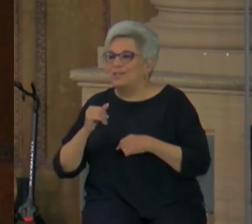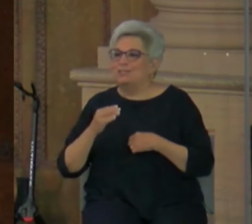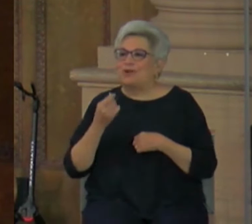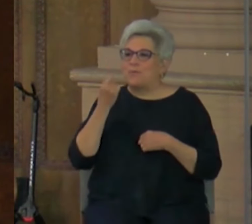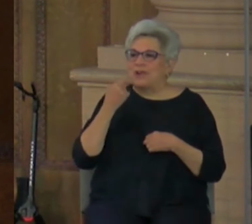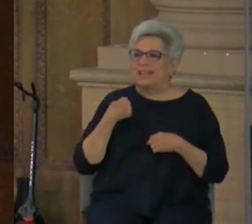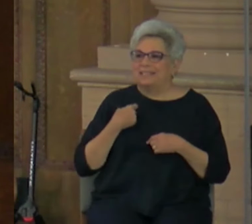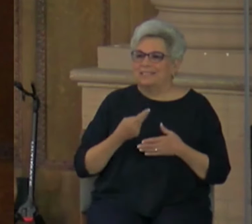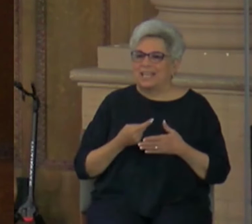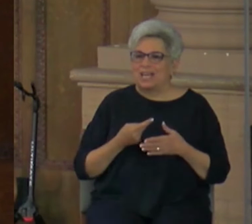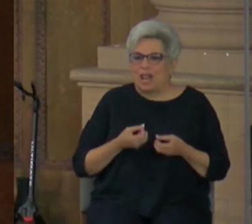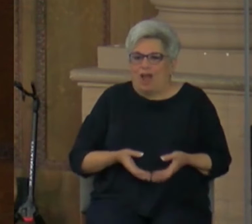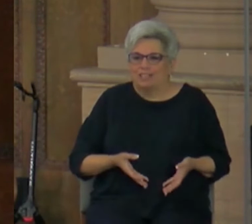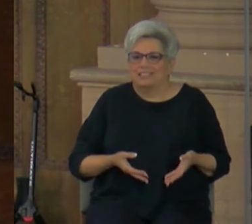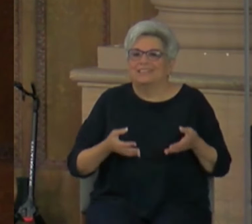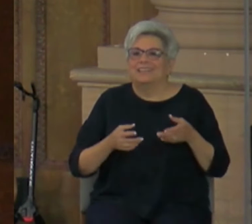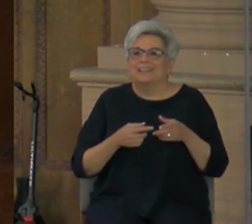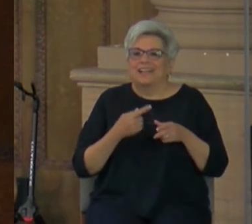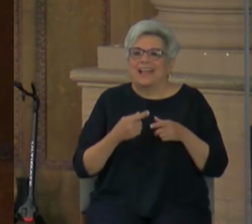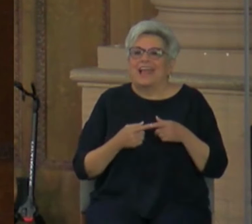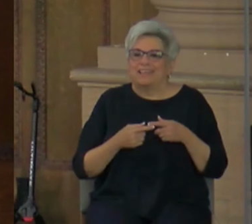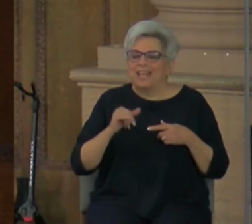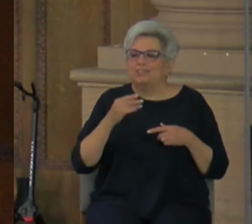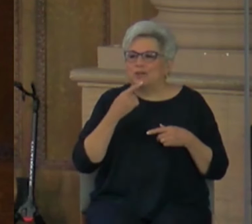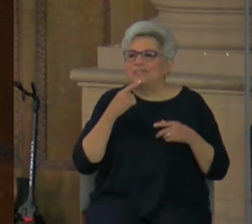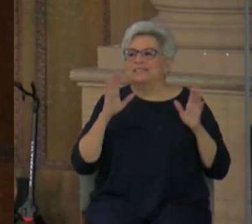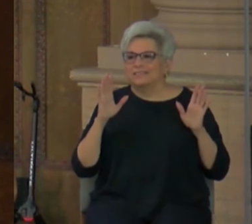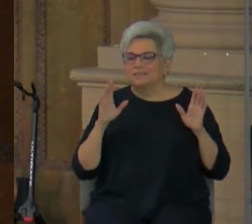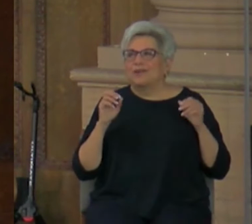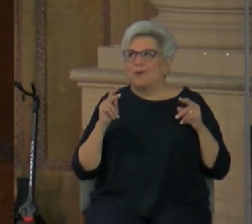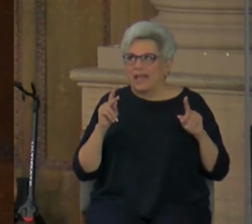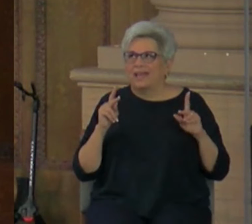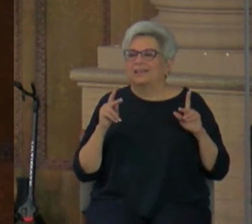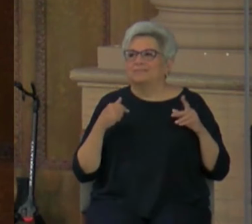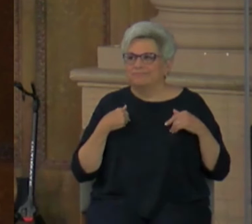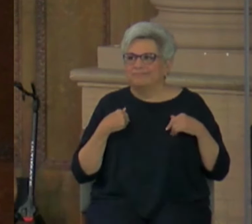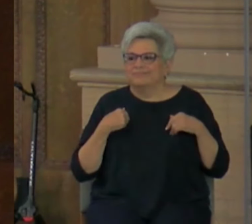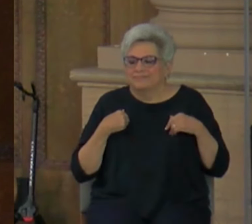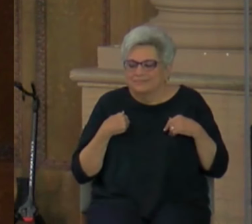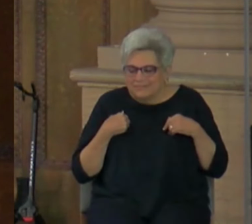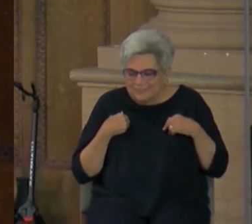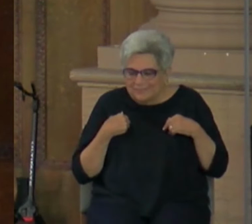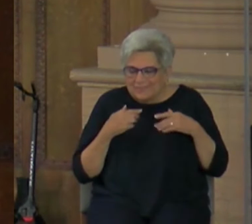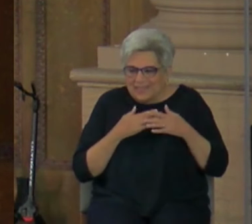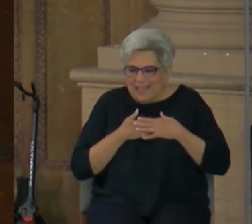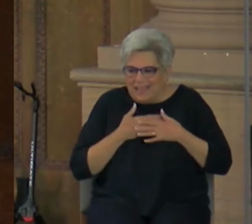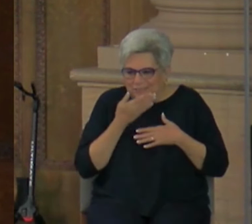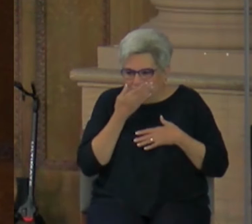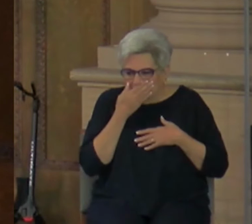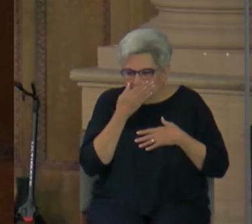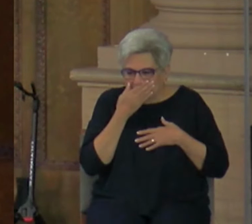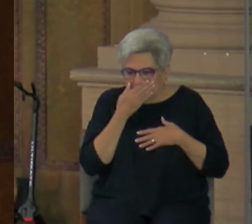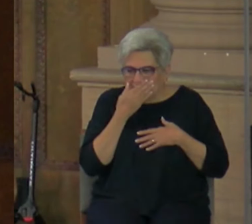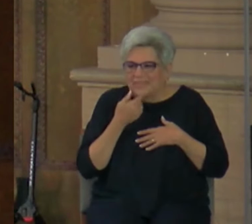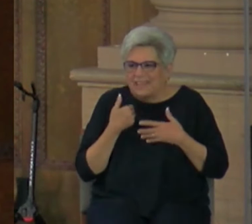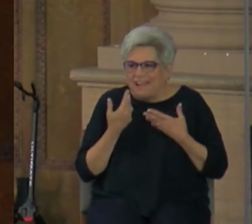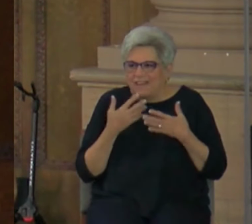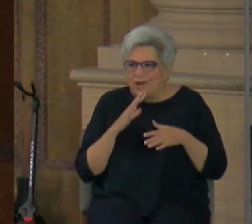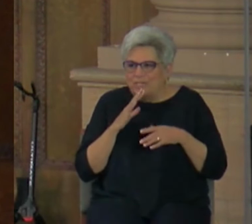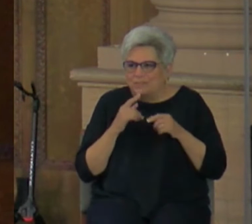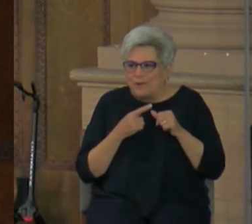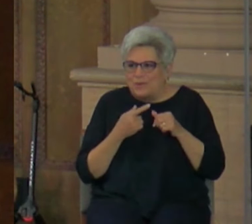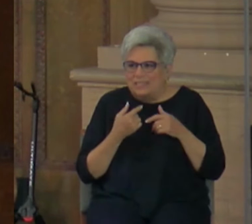Lord and said, 'Behold, I am of small account. What shall I answer you? I lay my hand on my mouth. I've spoken once